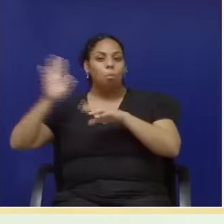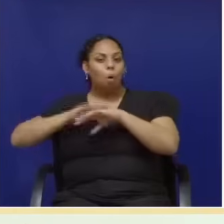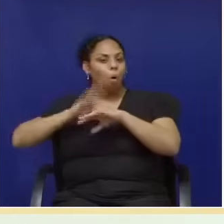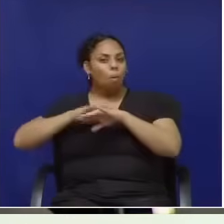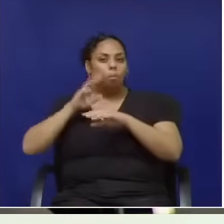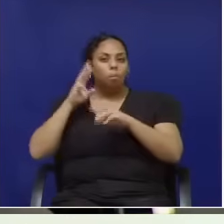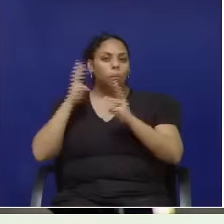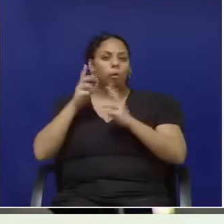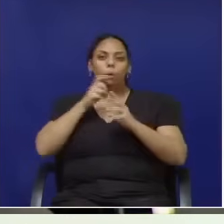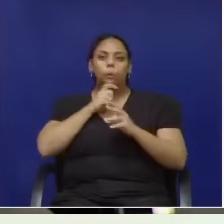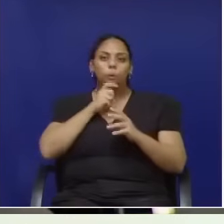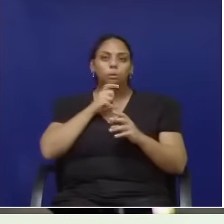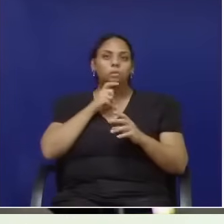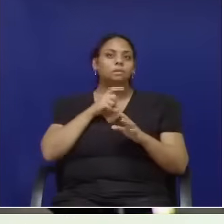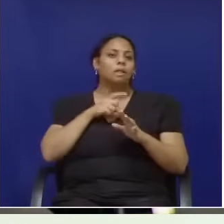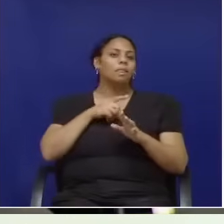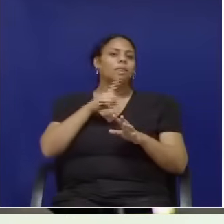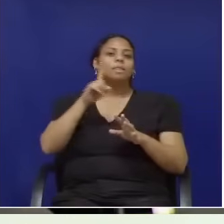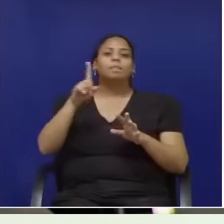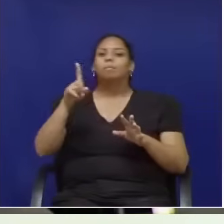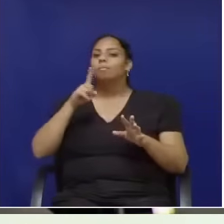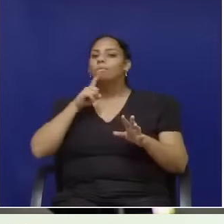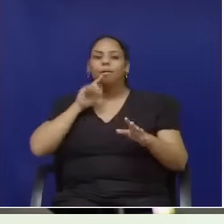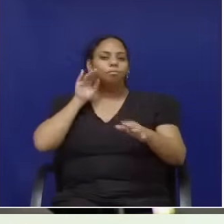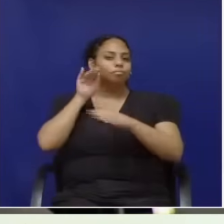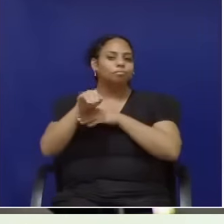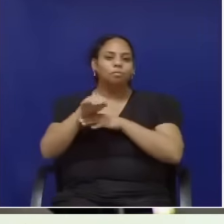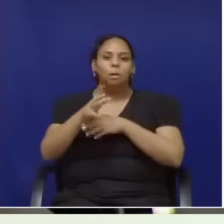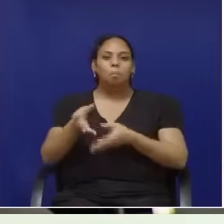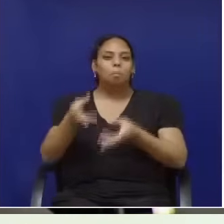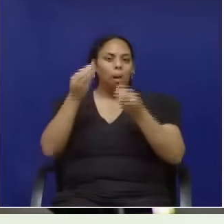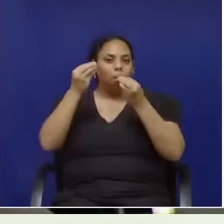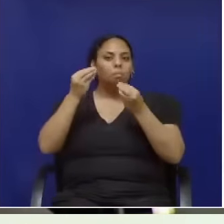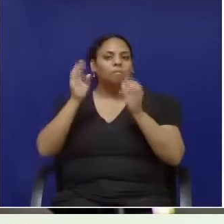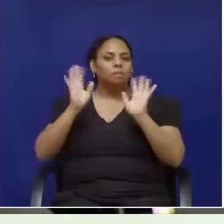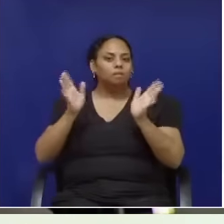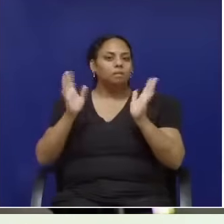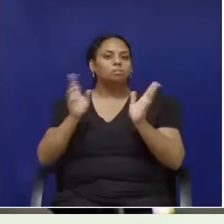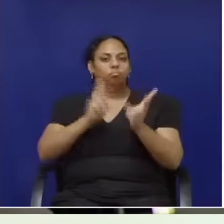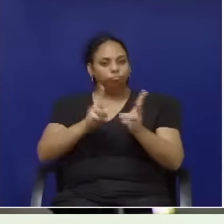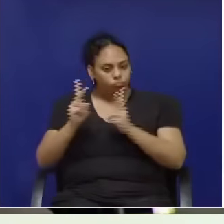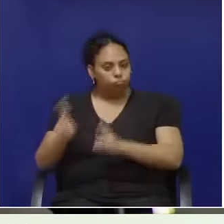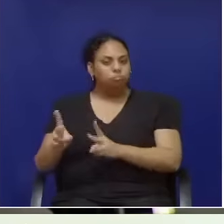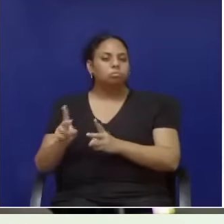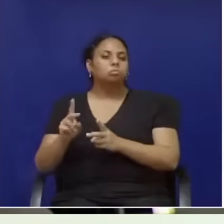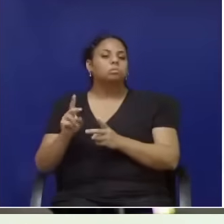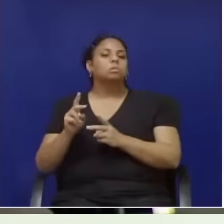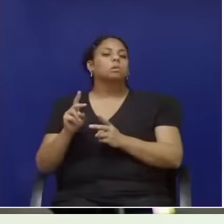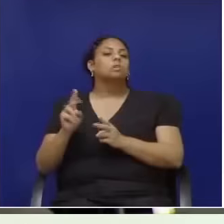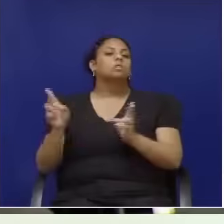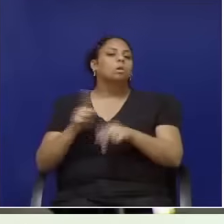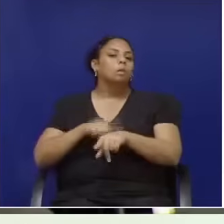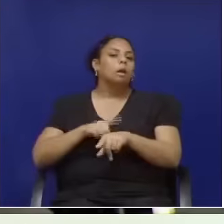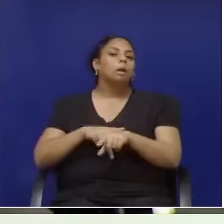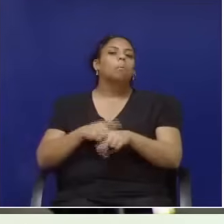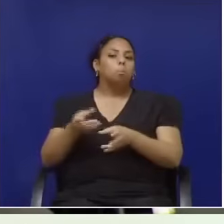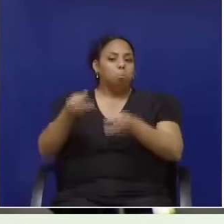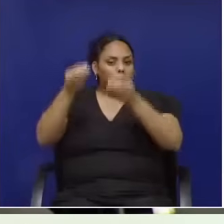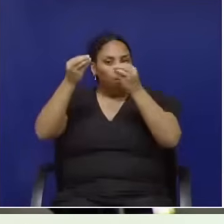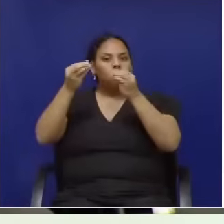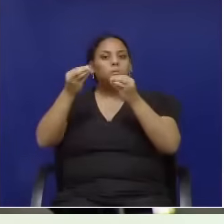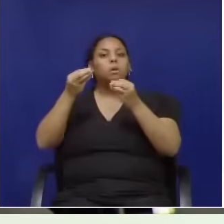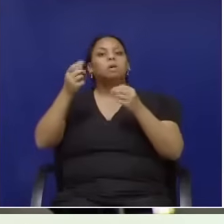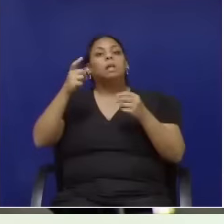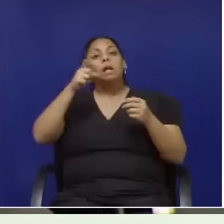it. Thousands have had their citizenship reinstated following the ruling by the Constitutional Court requiring us to do